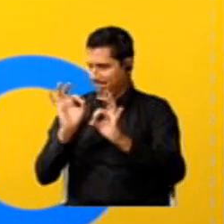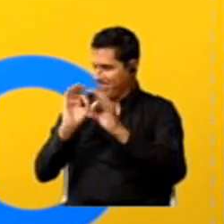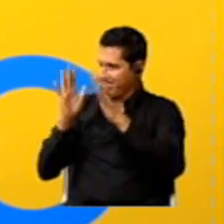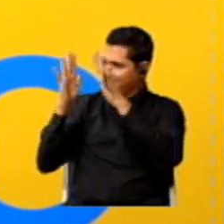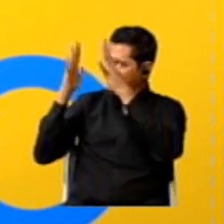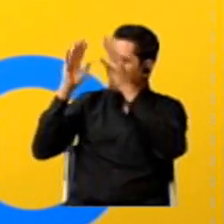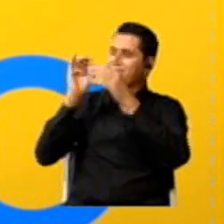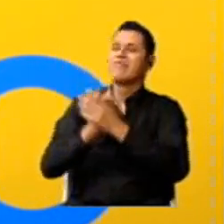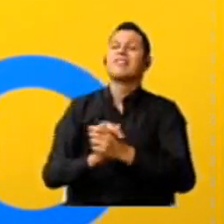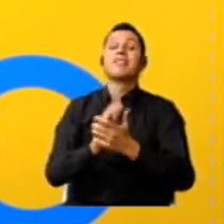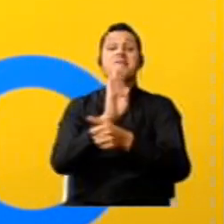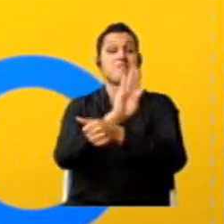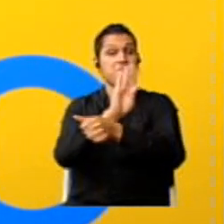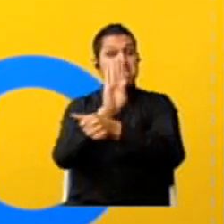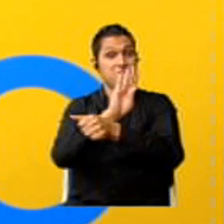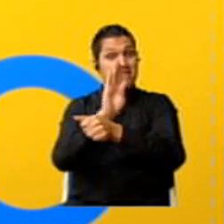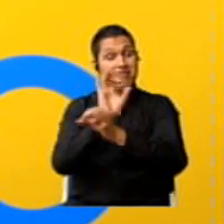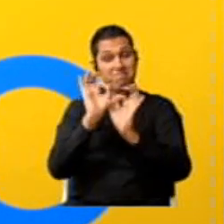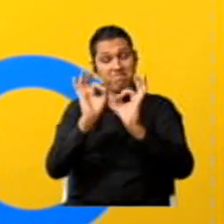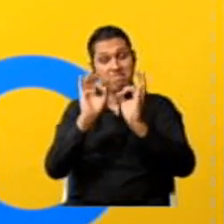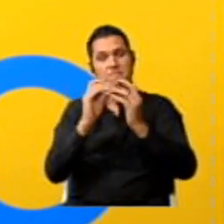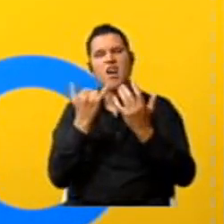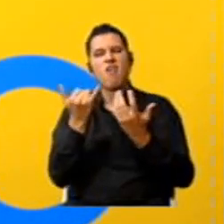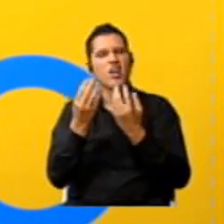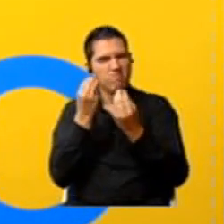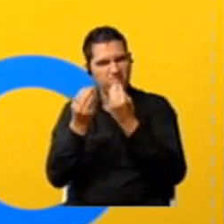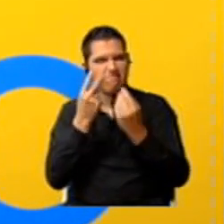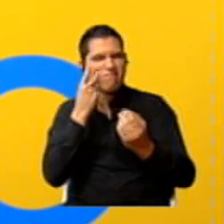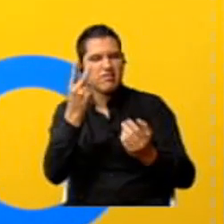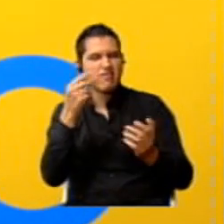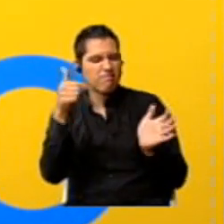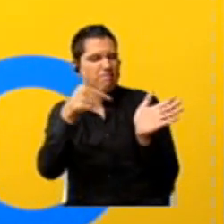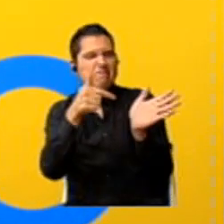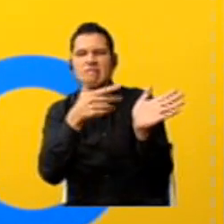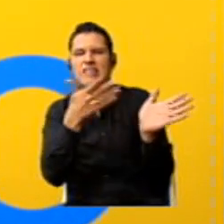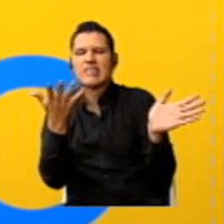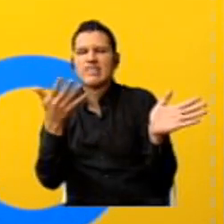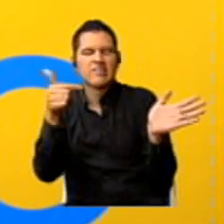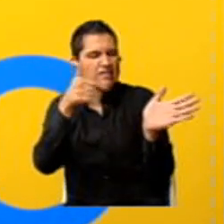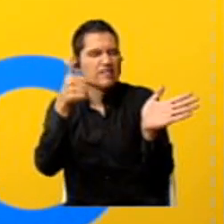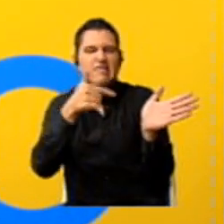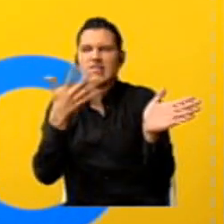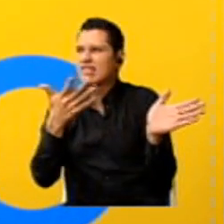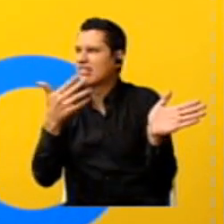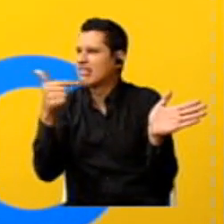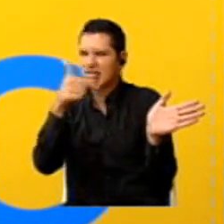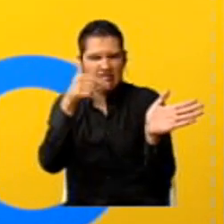good. Excellent. Now let's see what we have here. What's this, Waldo?